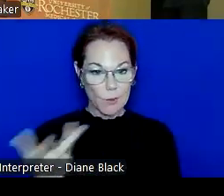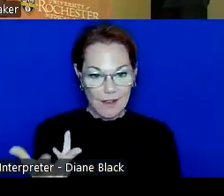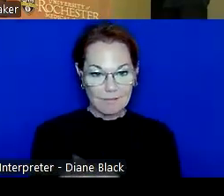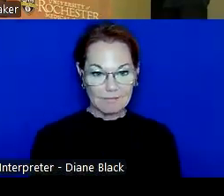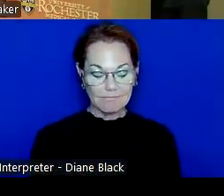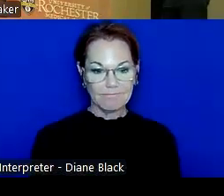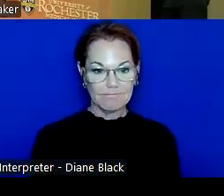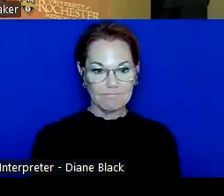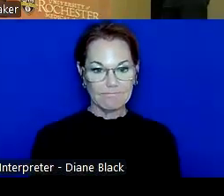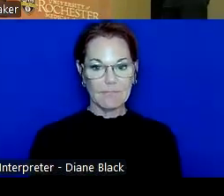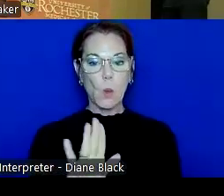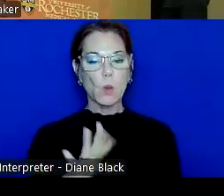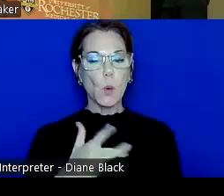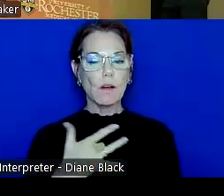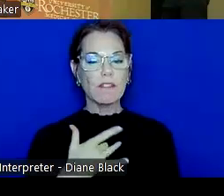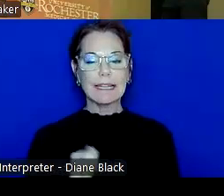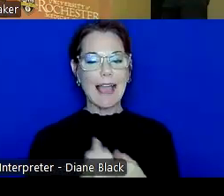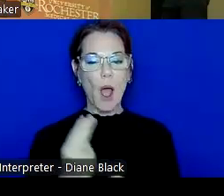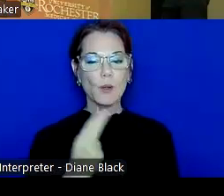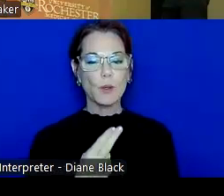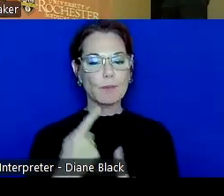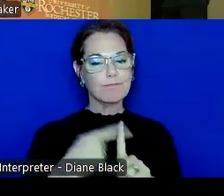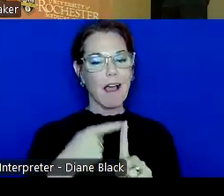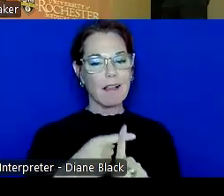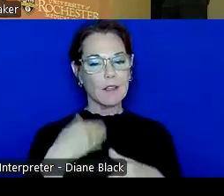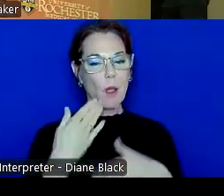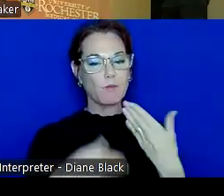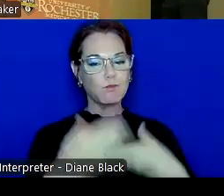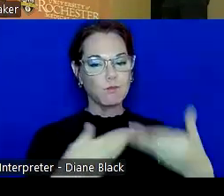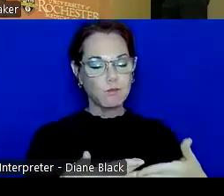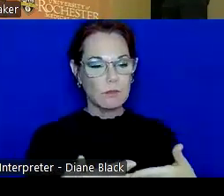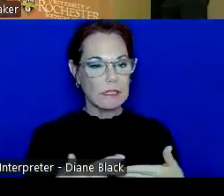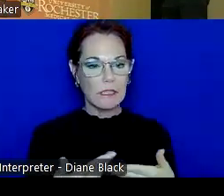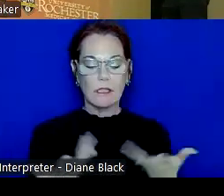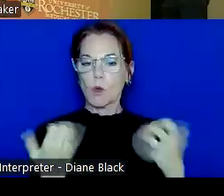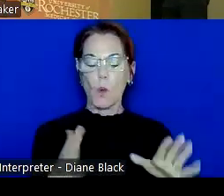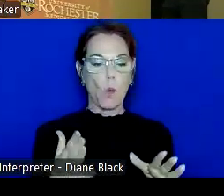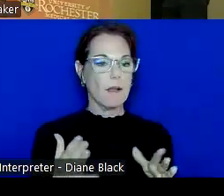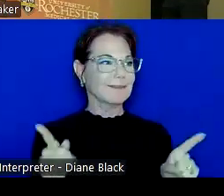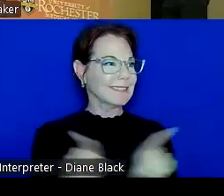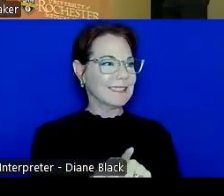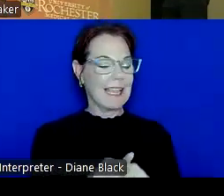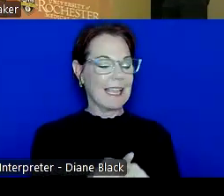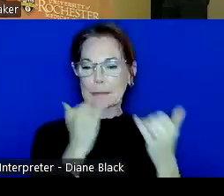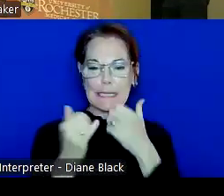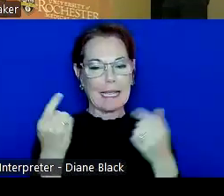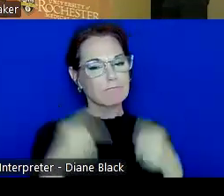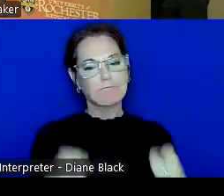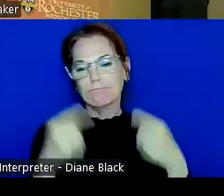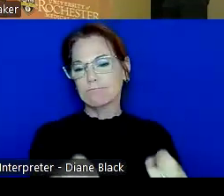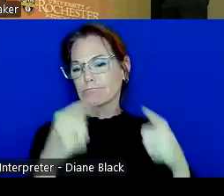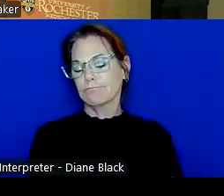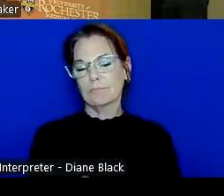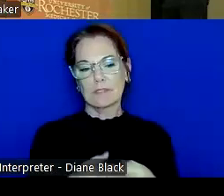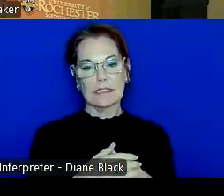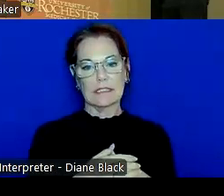to use your feelings to move this work forward so that we don't repeat the mistakes of the past where they just talk the talk but didn't walk the walk.